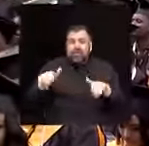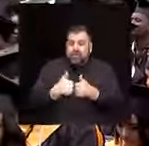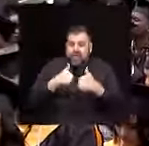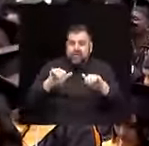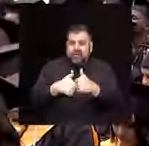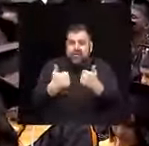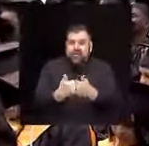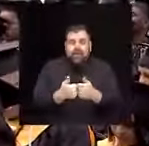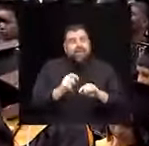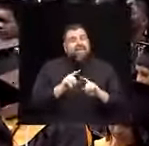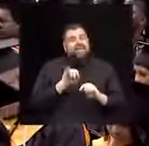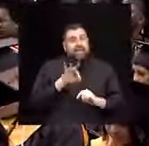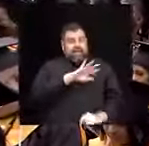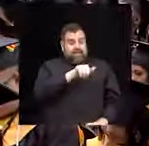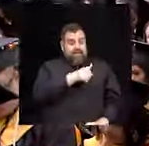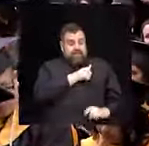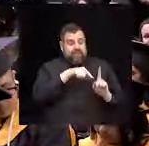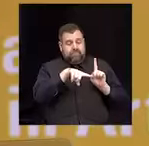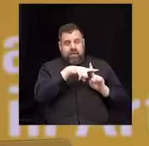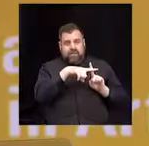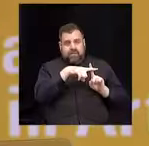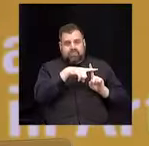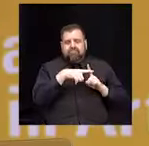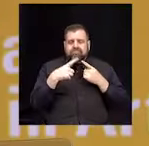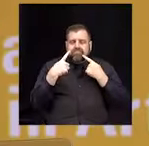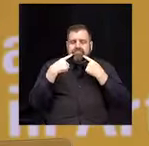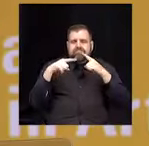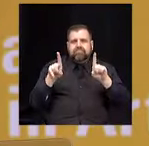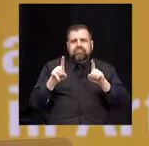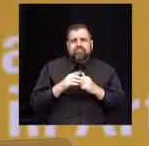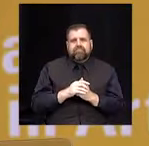succeed. All of us here today honor you.